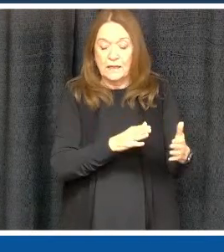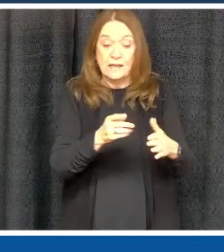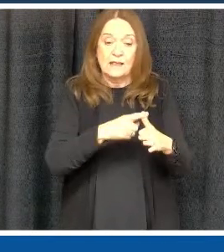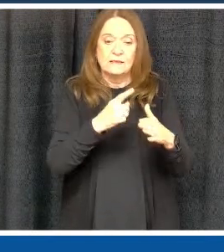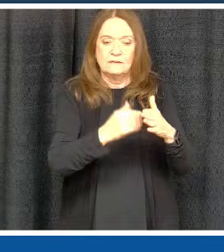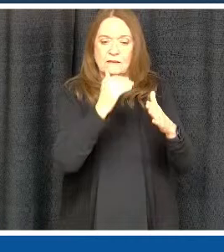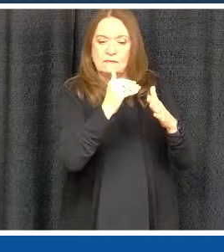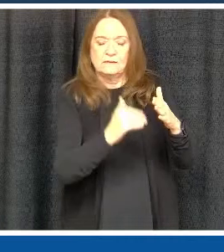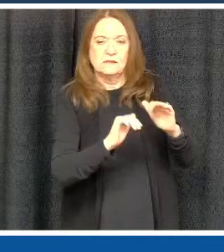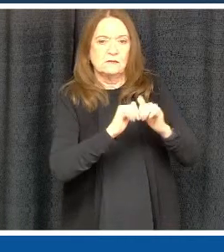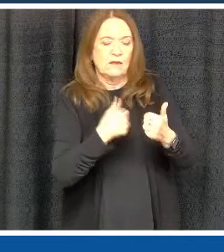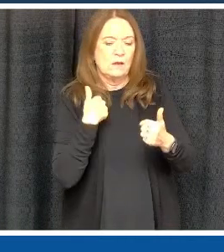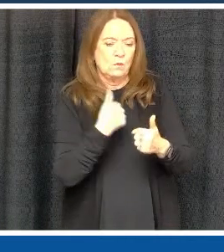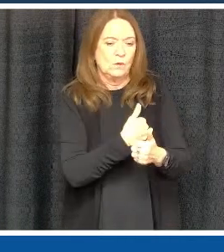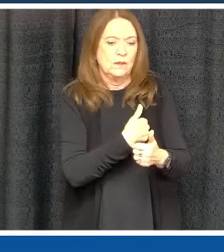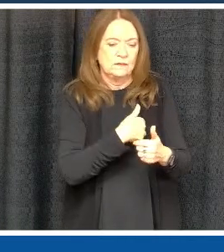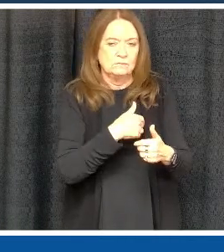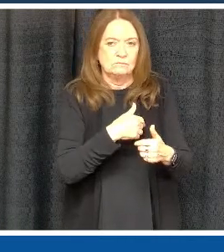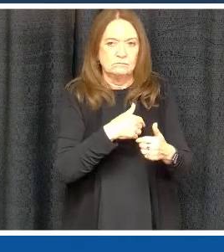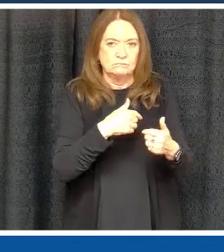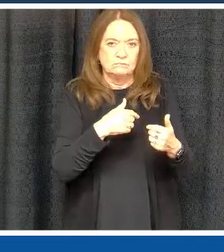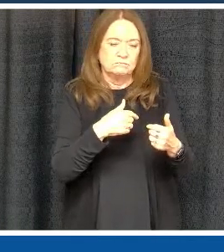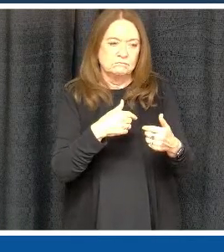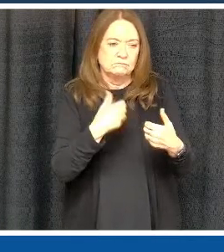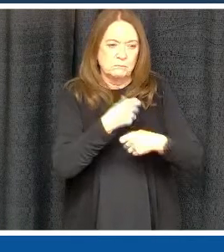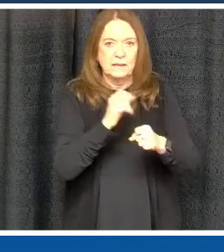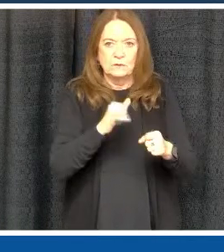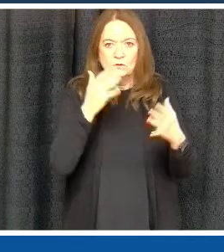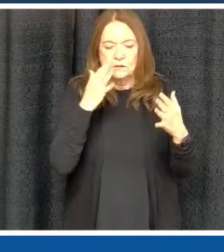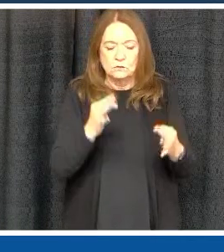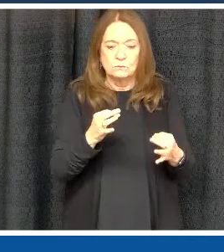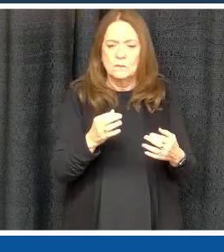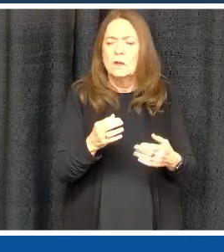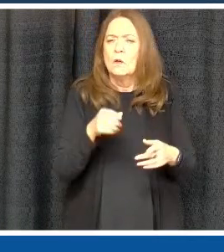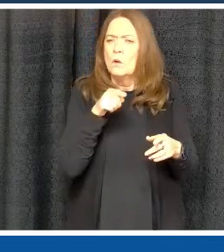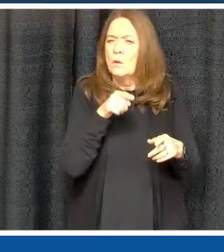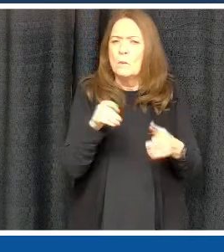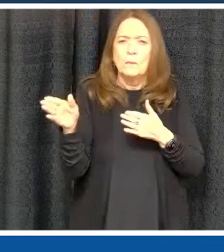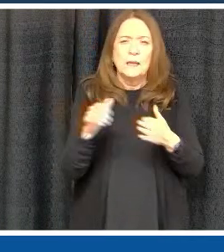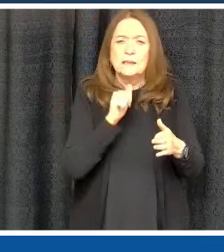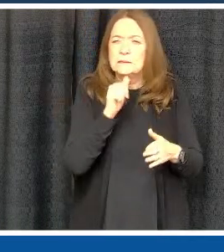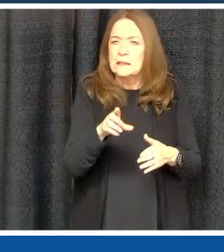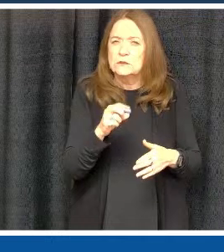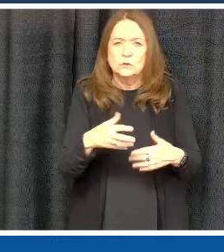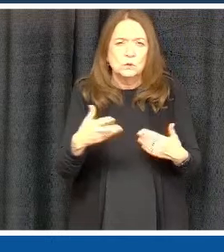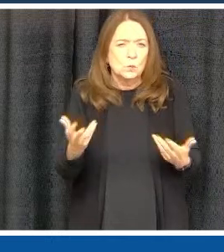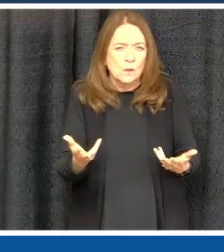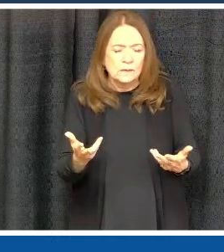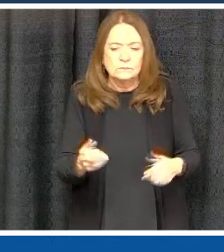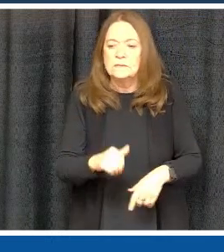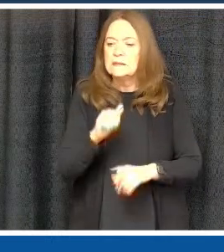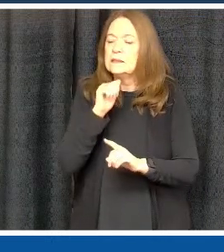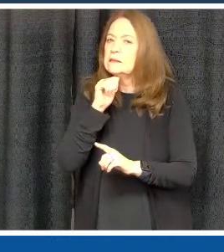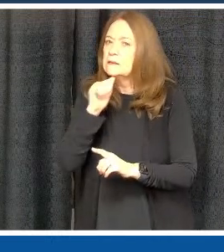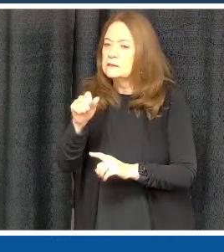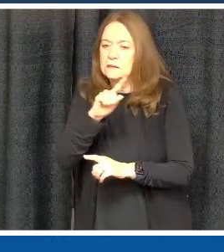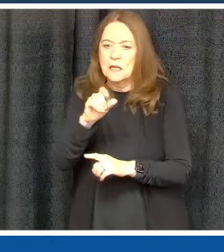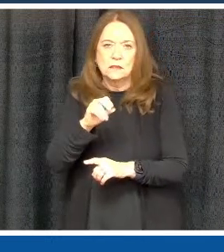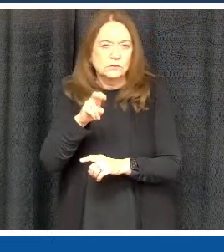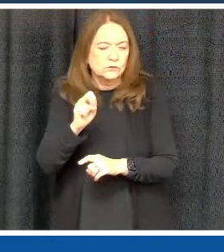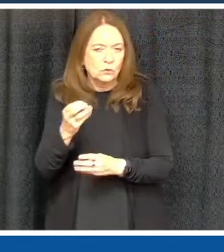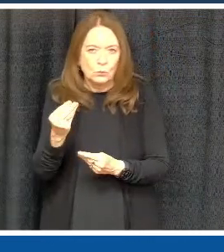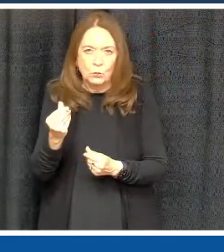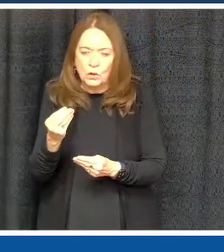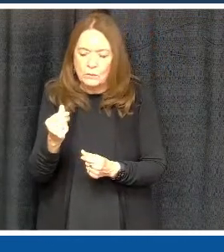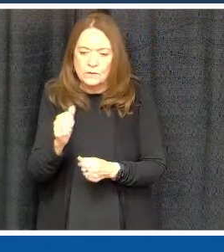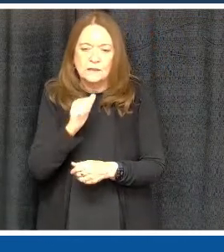get there, and I'll show you that in a little bit. What doesn't the plan do? Well, the comprehensive plan does not zone any properties.